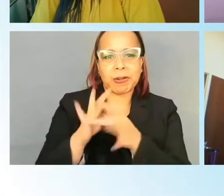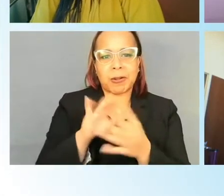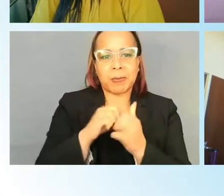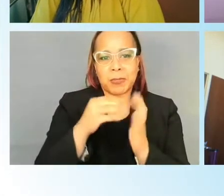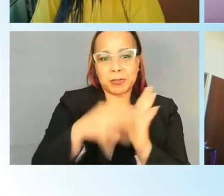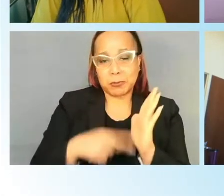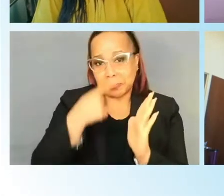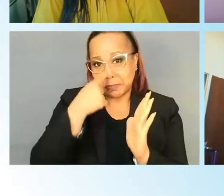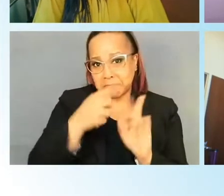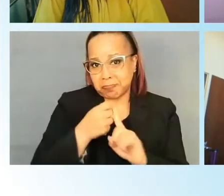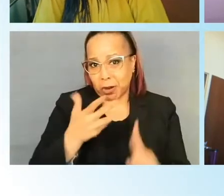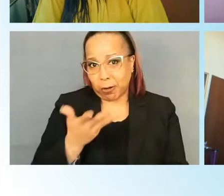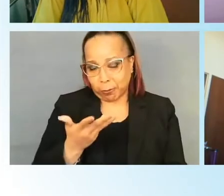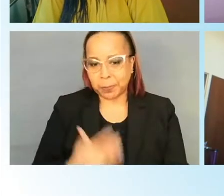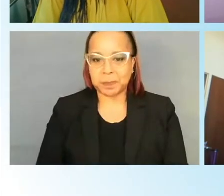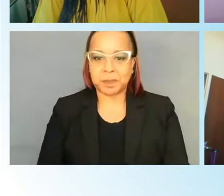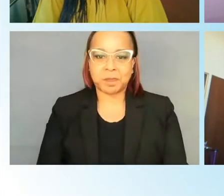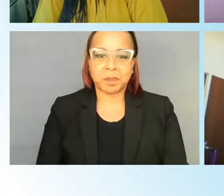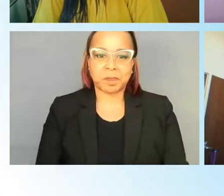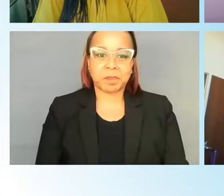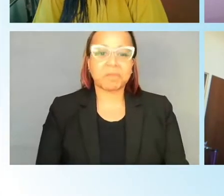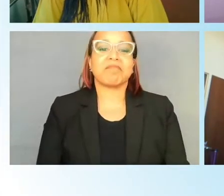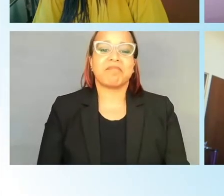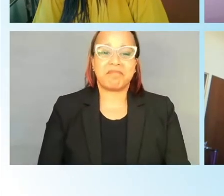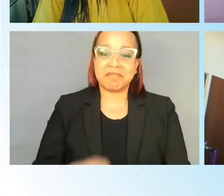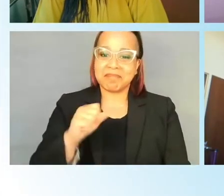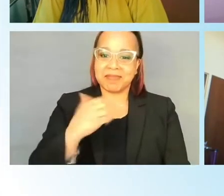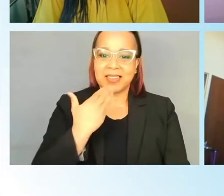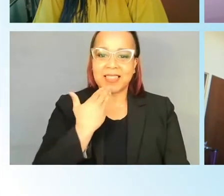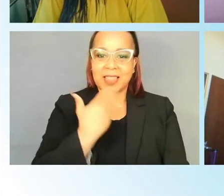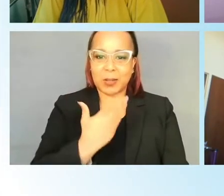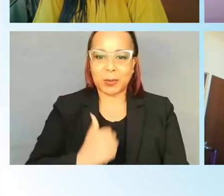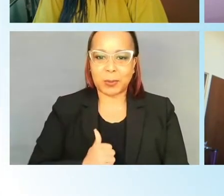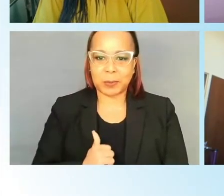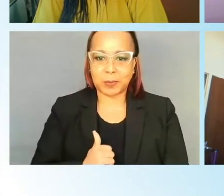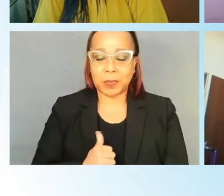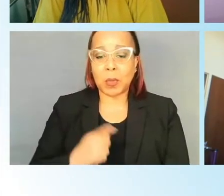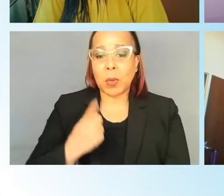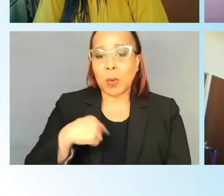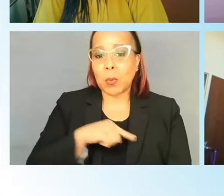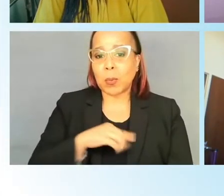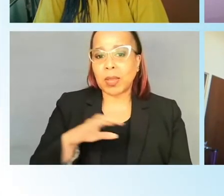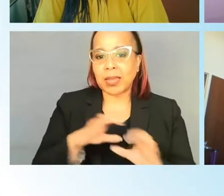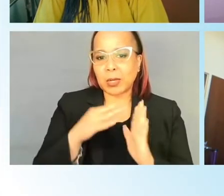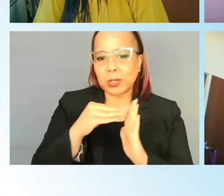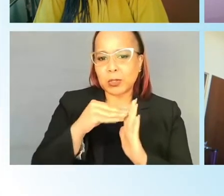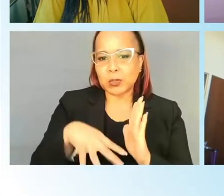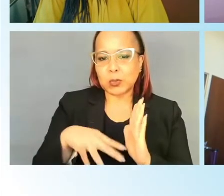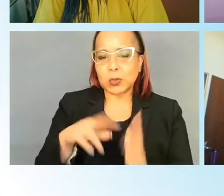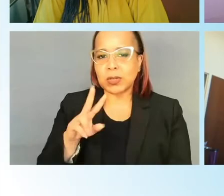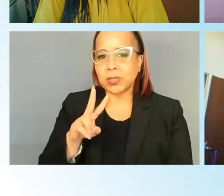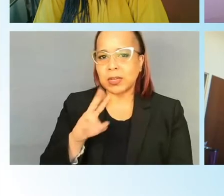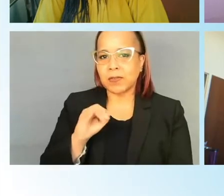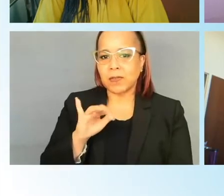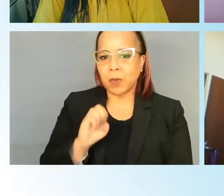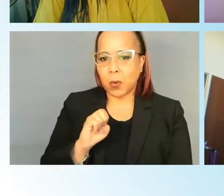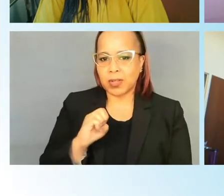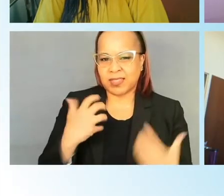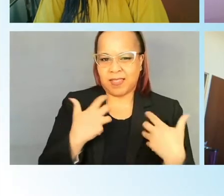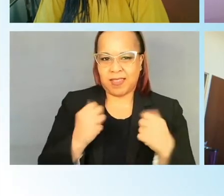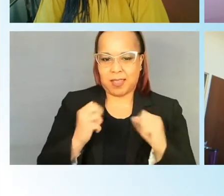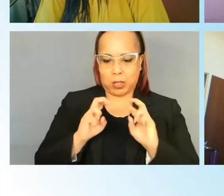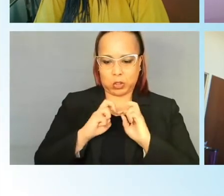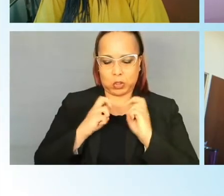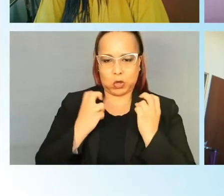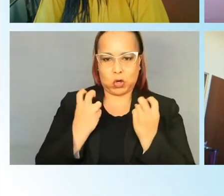share? Yes, thank you. We did a student voice healing circle